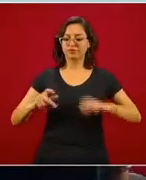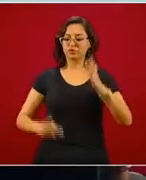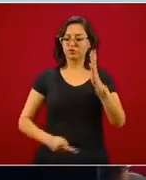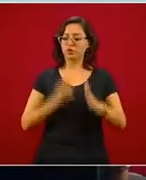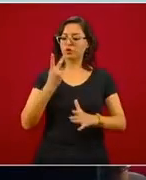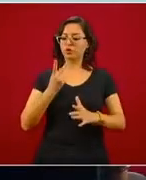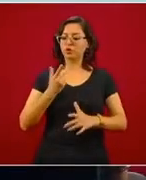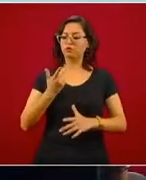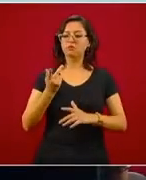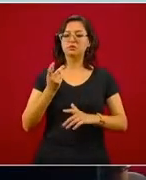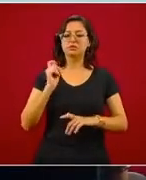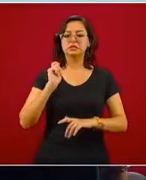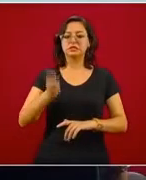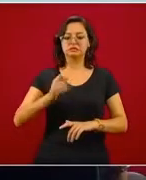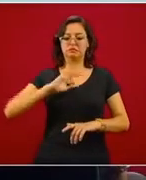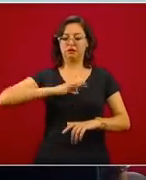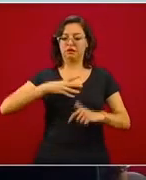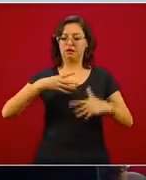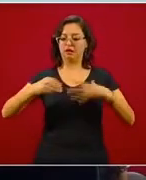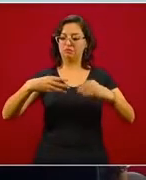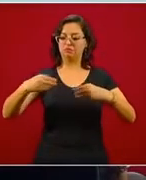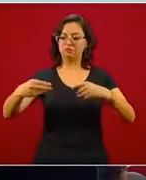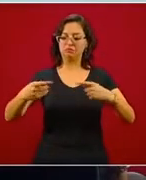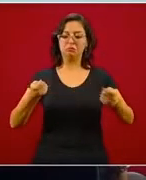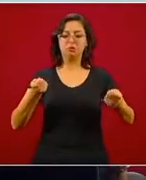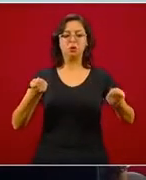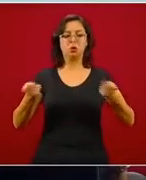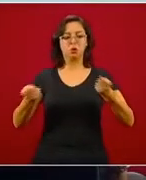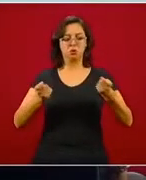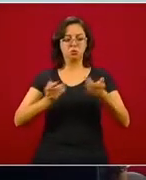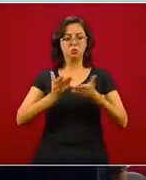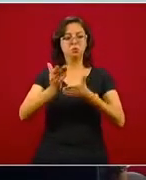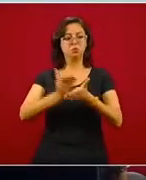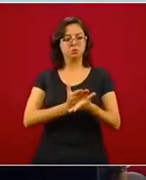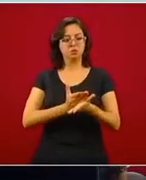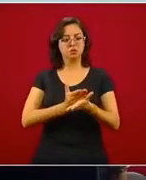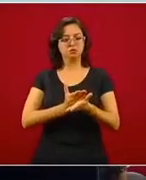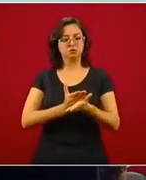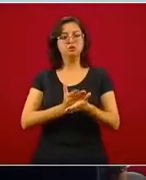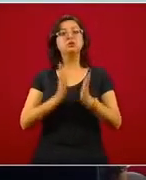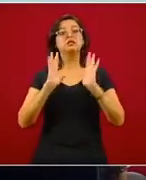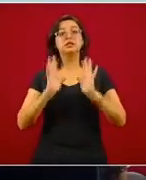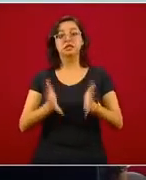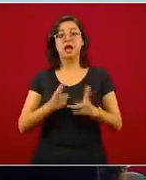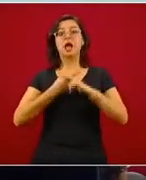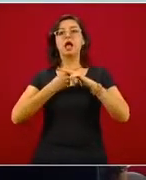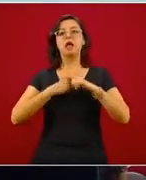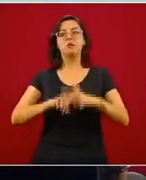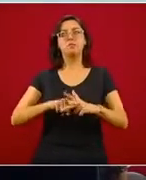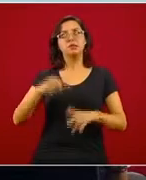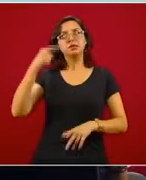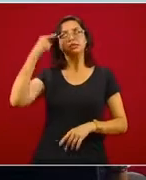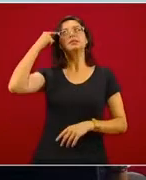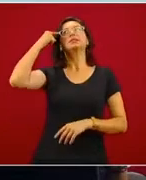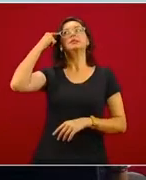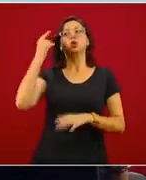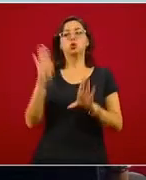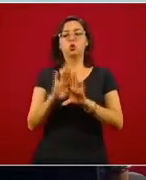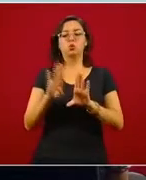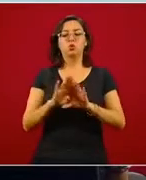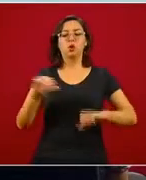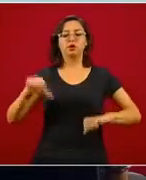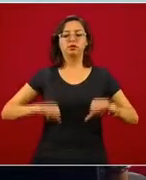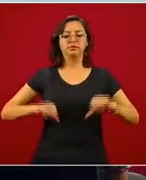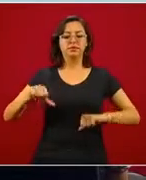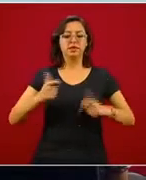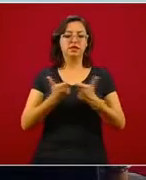Why? Because we're thinking about how we're going forward in controlling the pandemic. And it's nice to be able to